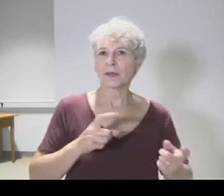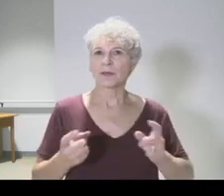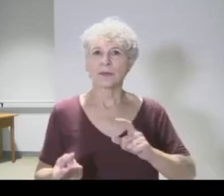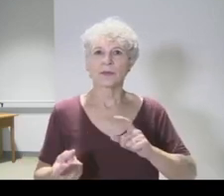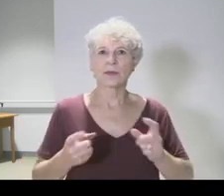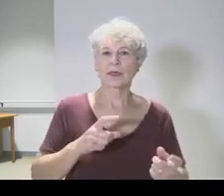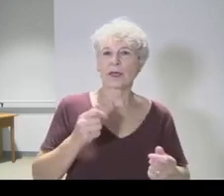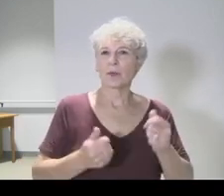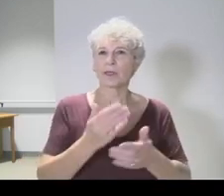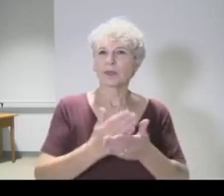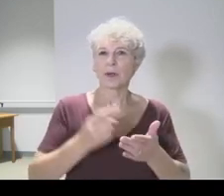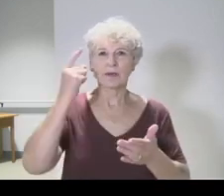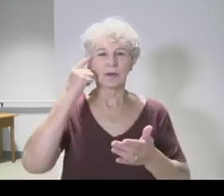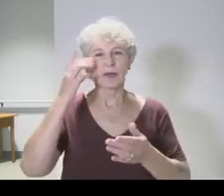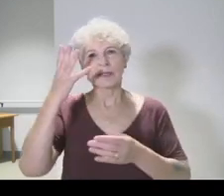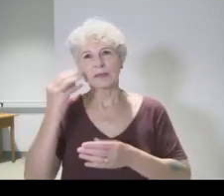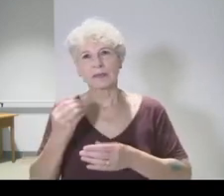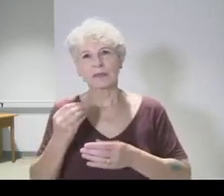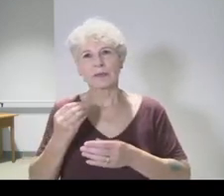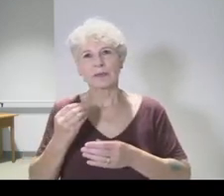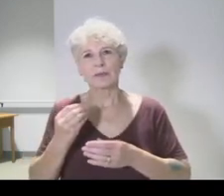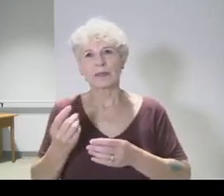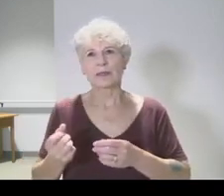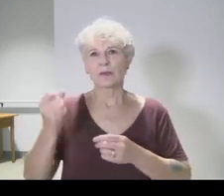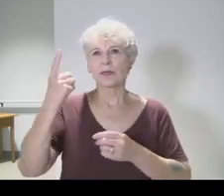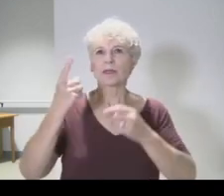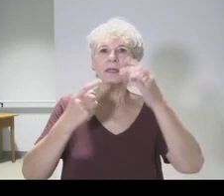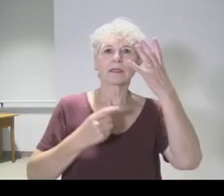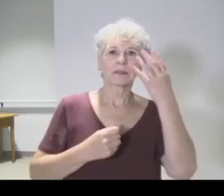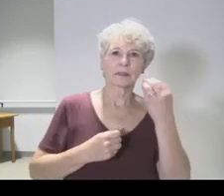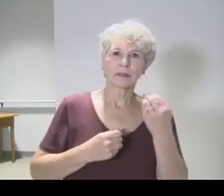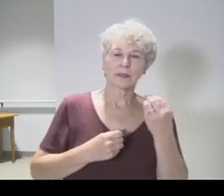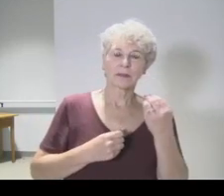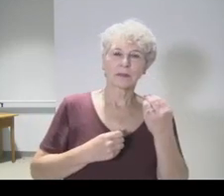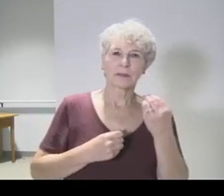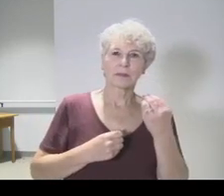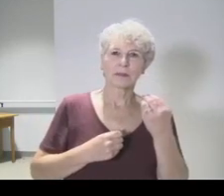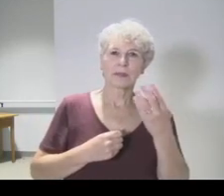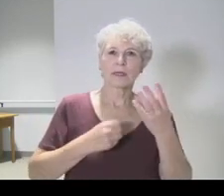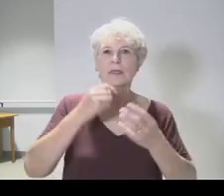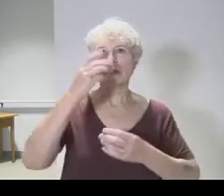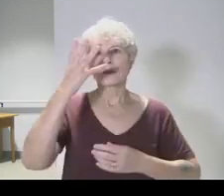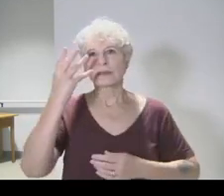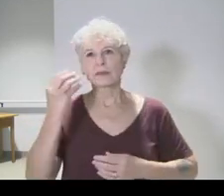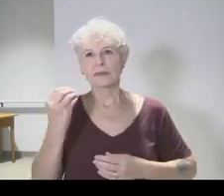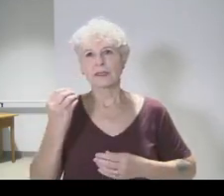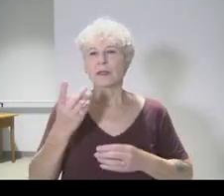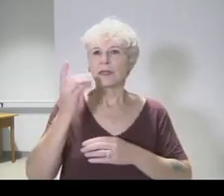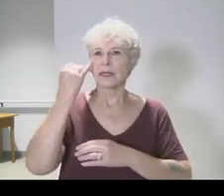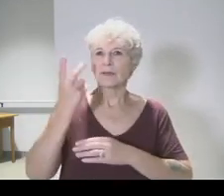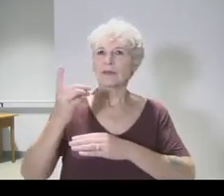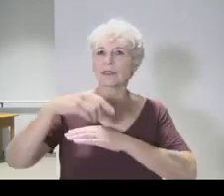sleeping periodically in order to get the rest they need without ever losing consciousness. If a dolphin were to go into a